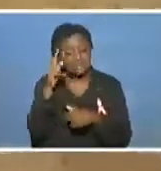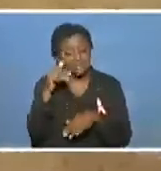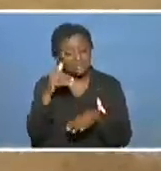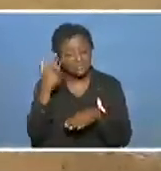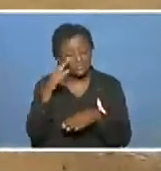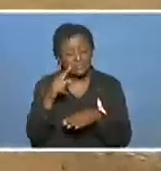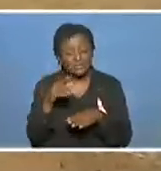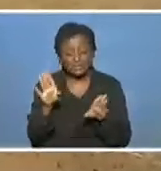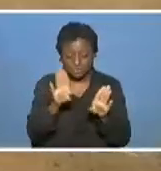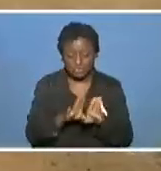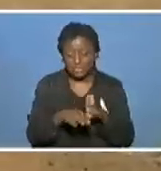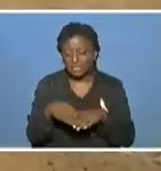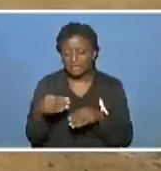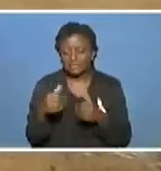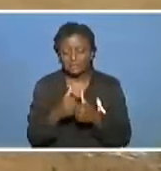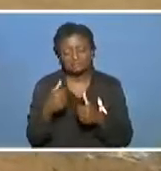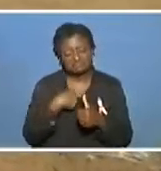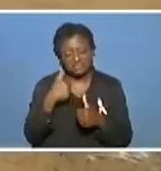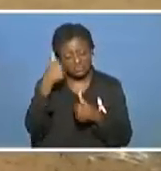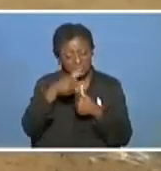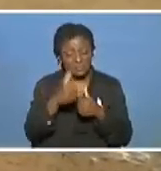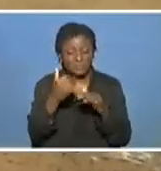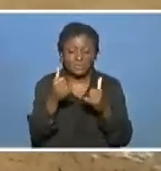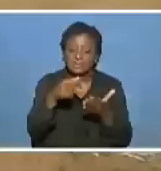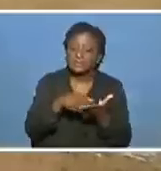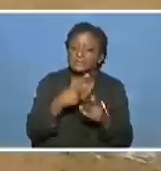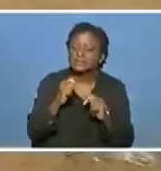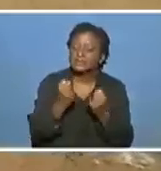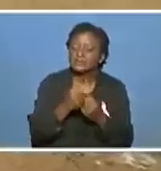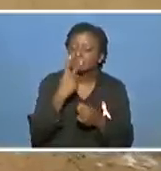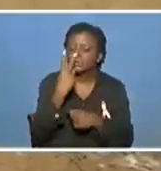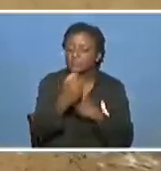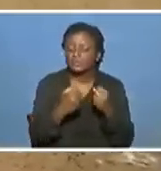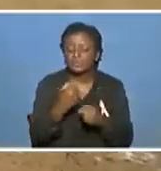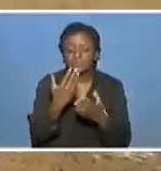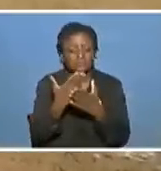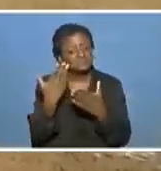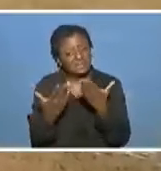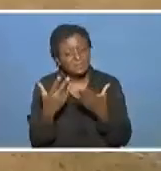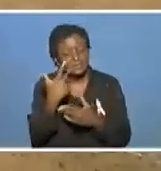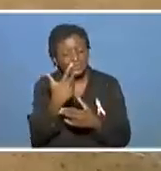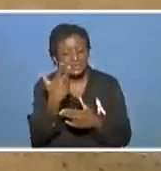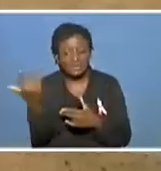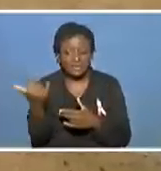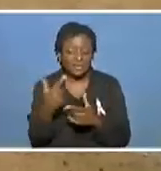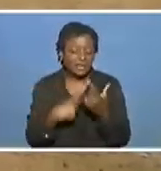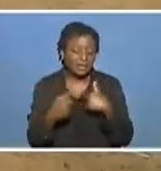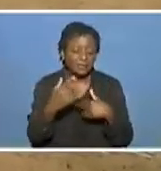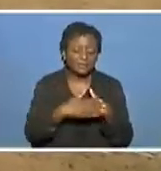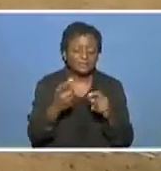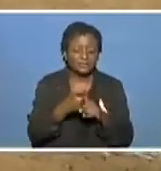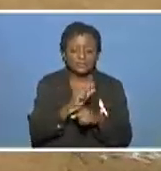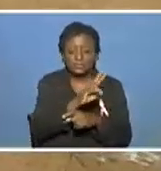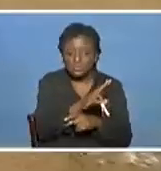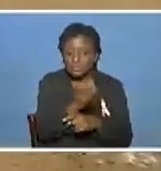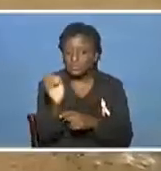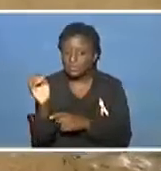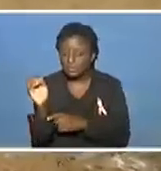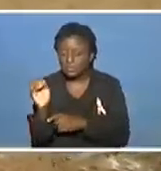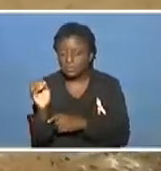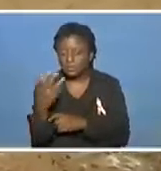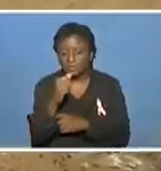but I remember playing this team 2 years ago, maybe 3, and they came back from a 2-0 and won 1